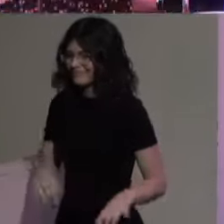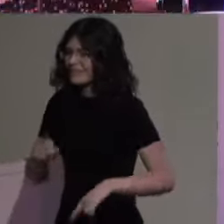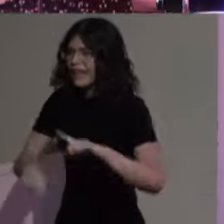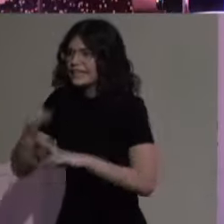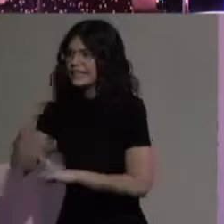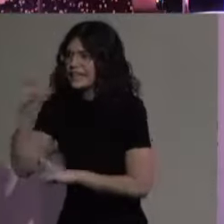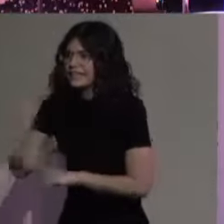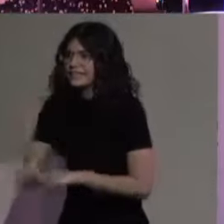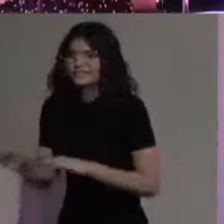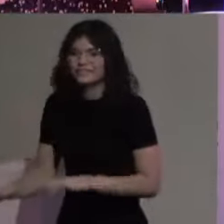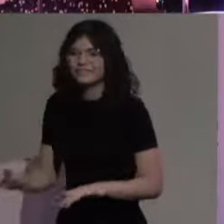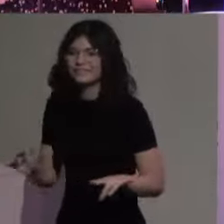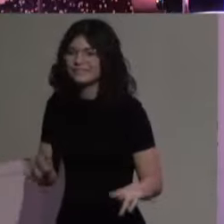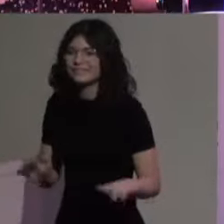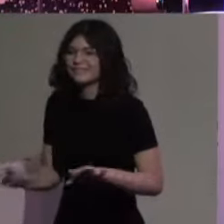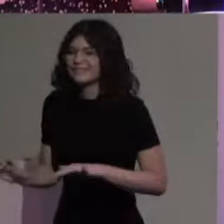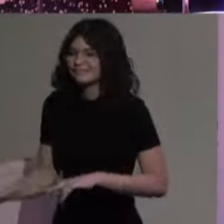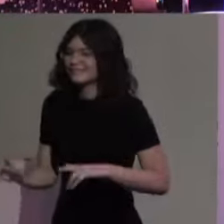Can't see this.